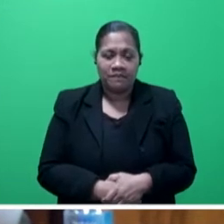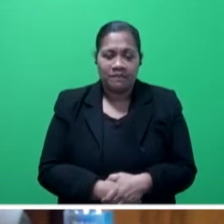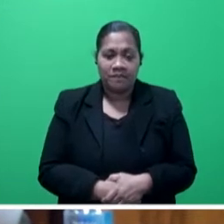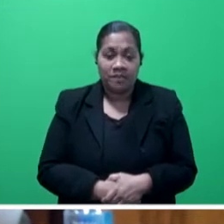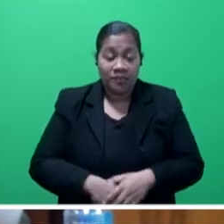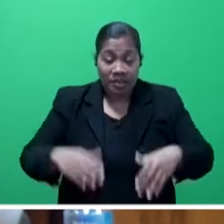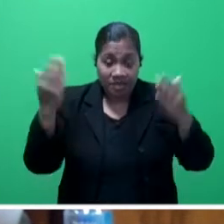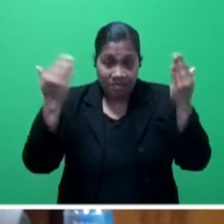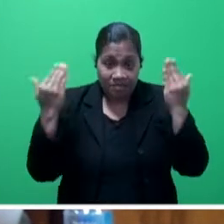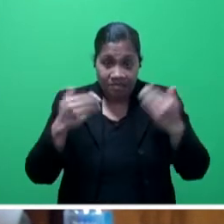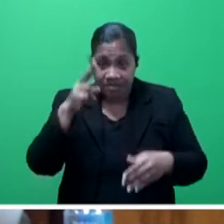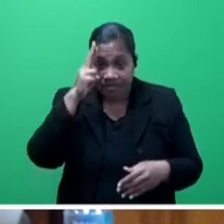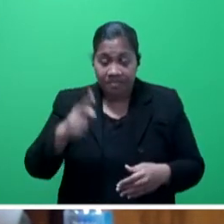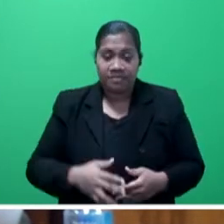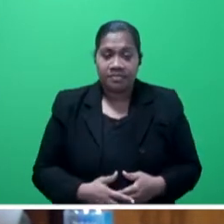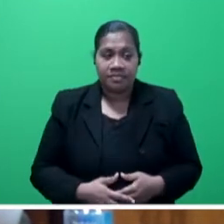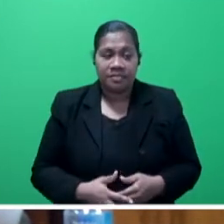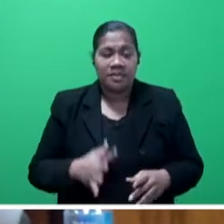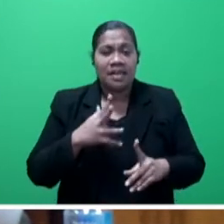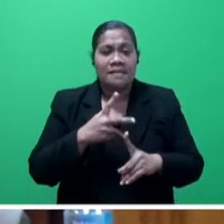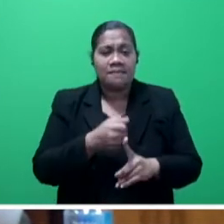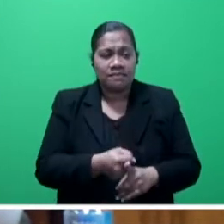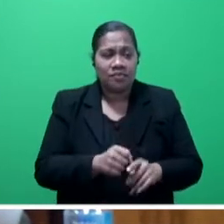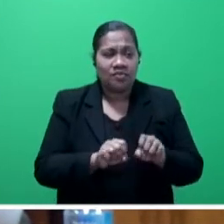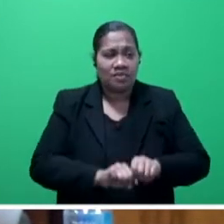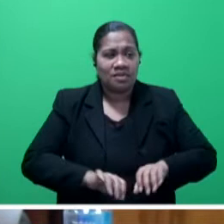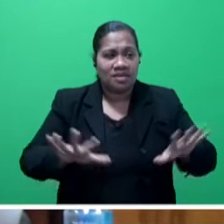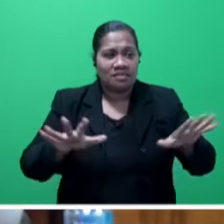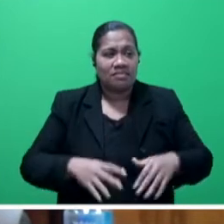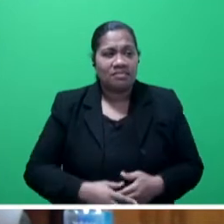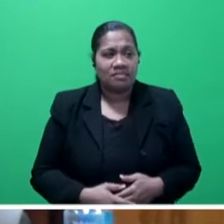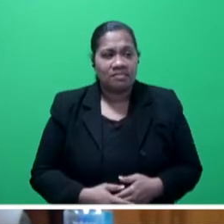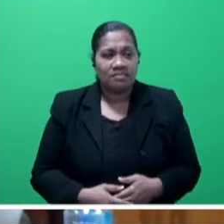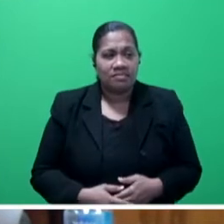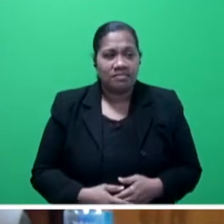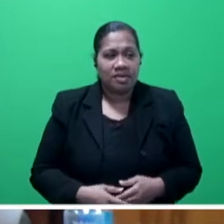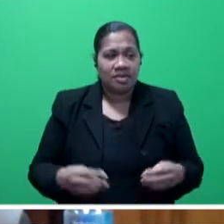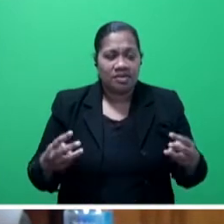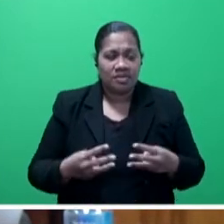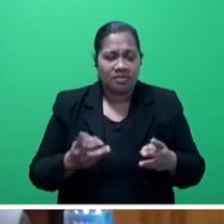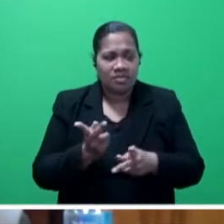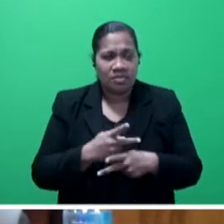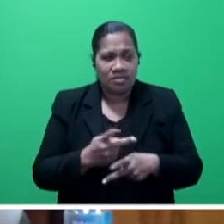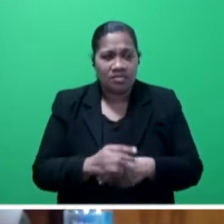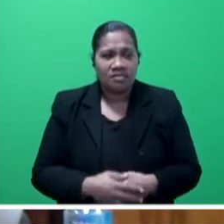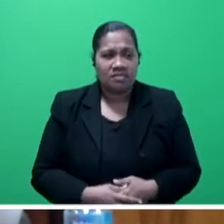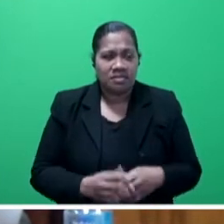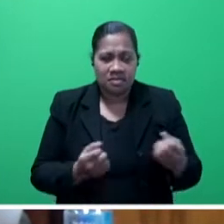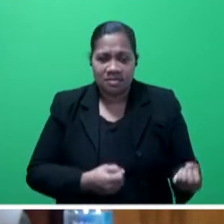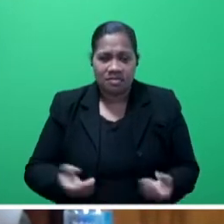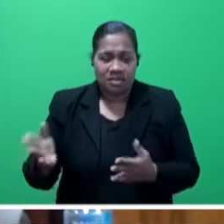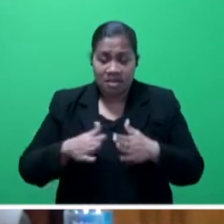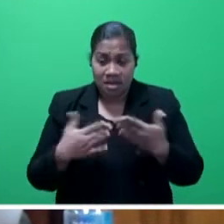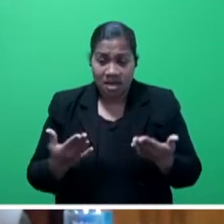Mr. Speaker said, the impact of the pandemic and the war on production and supply chains. They are very quiet now, Mr. Speaker said. They've gone